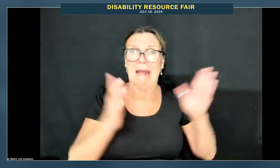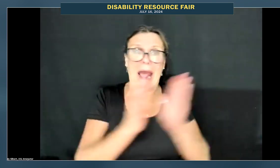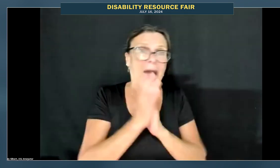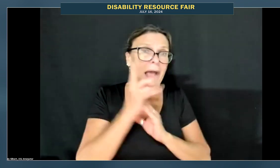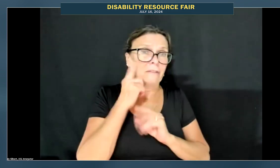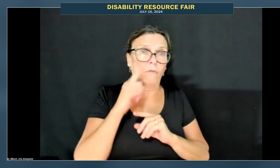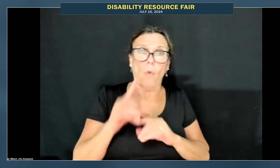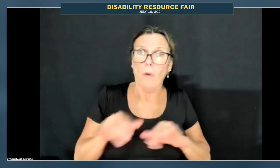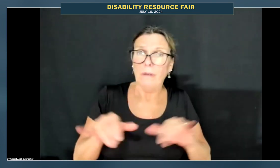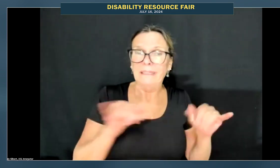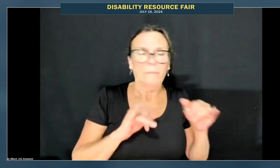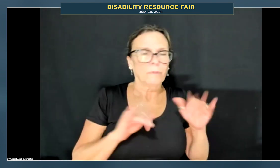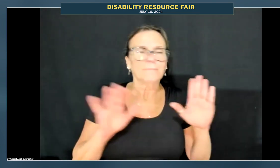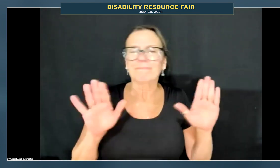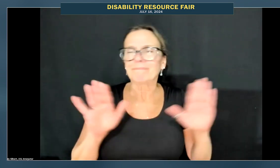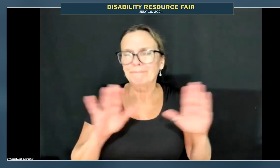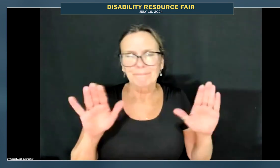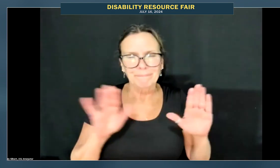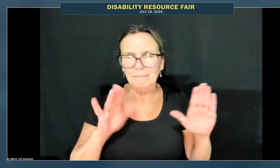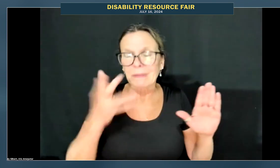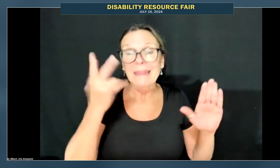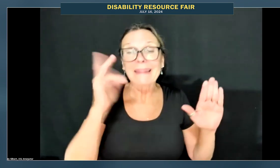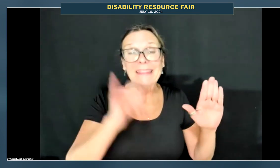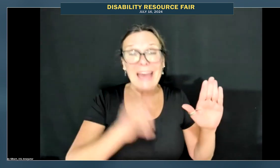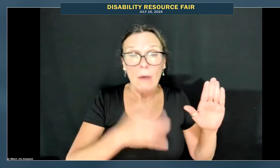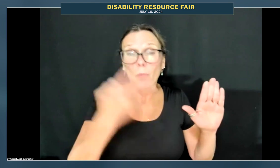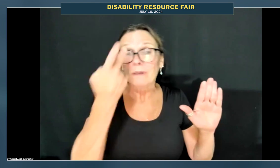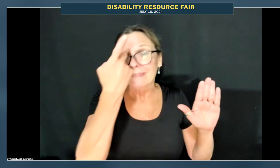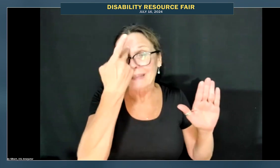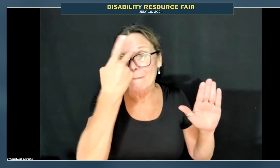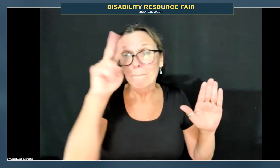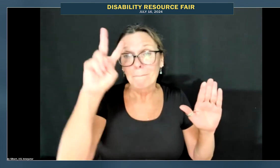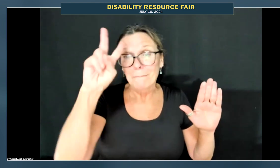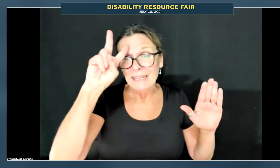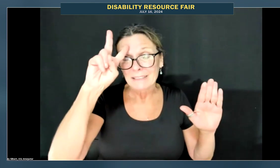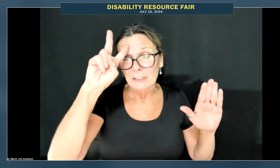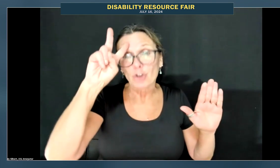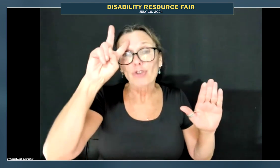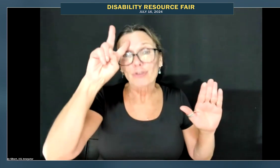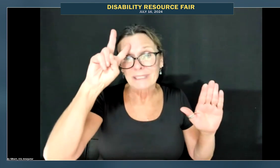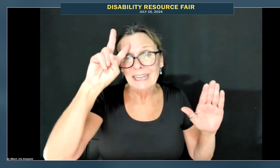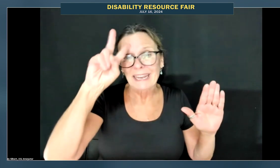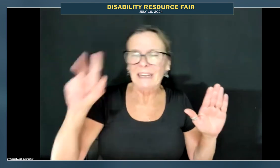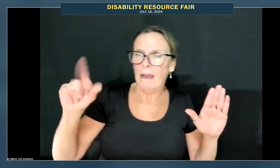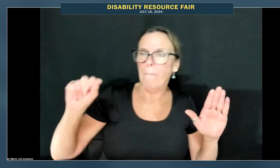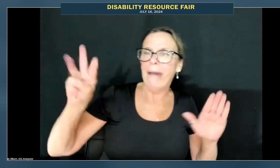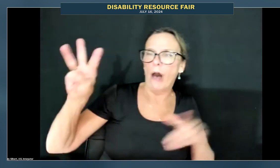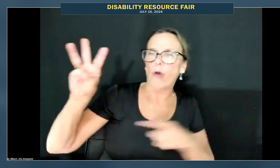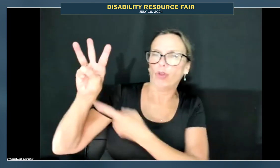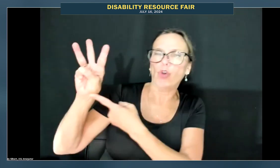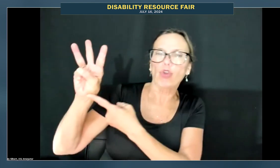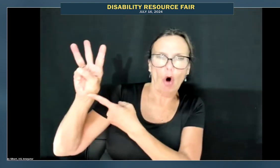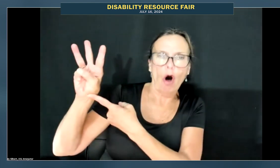similar? That was a misunderstanding of this key provision in the law, that